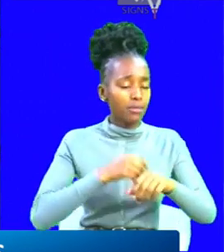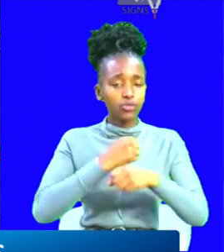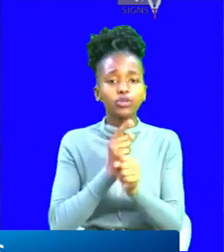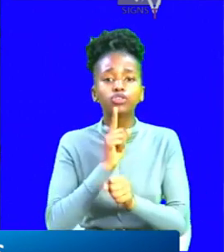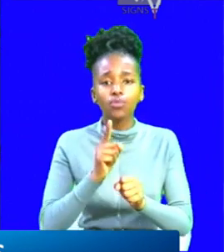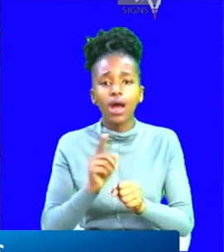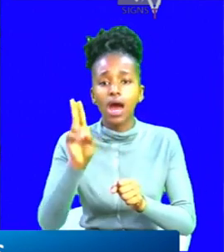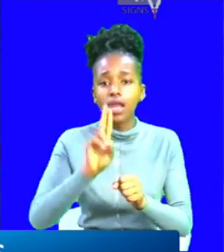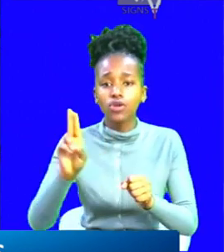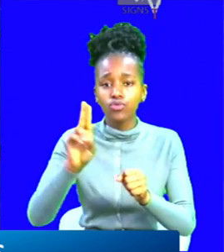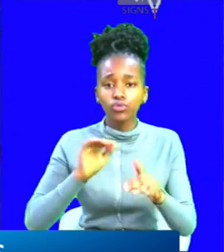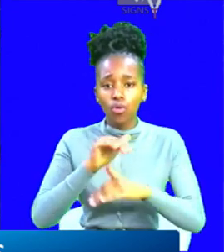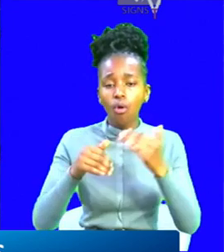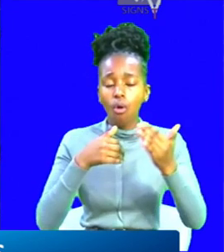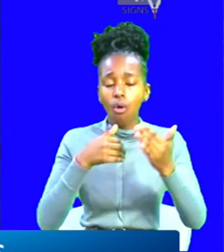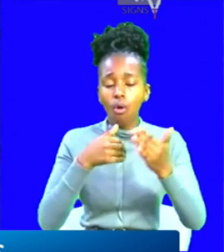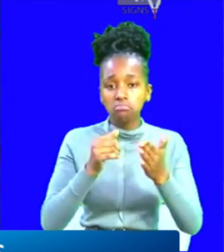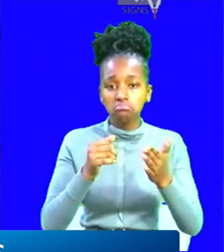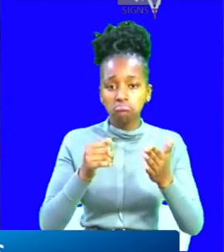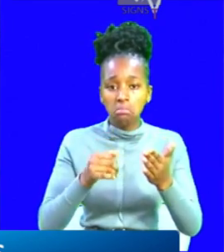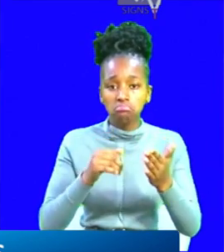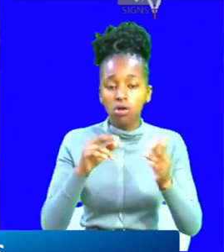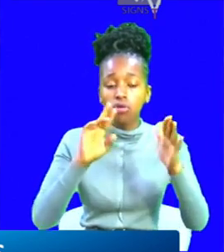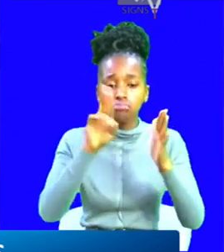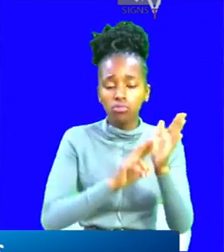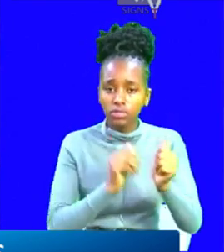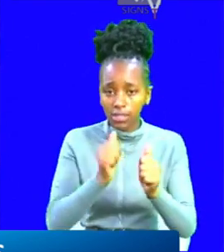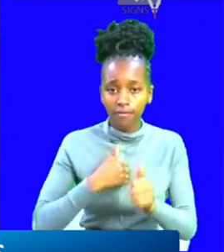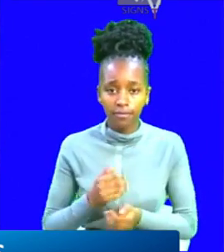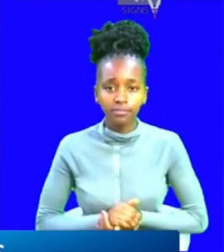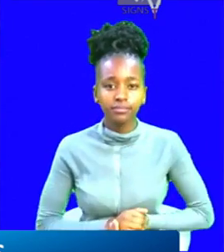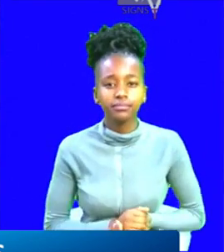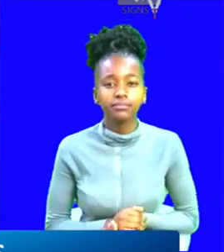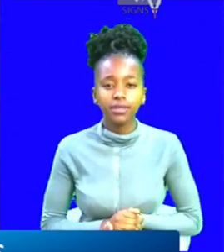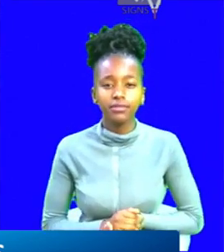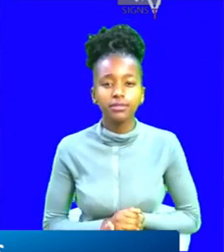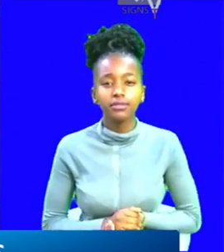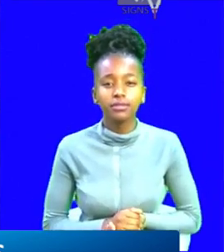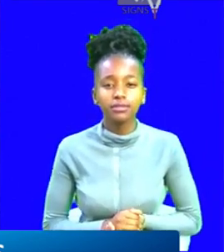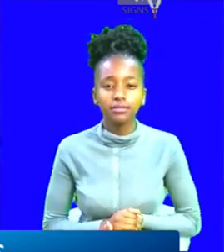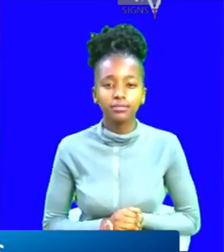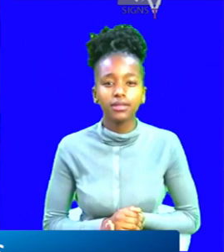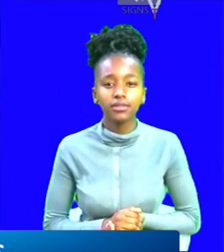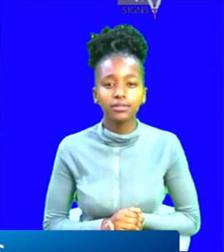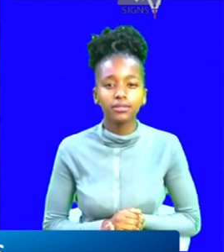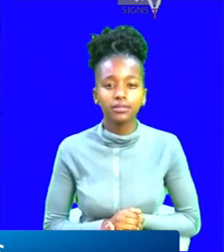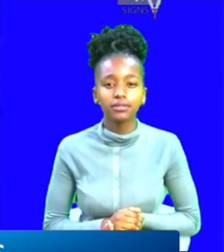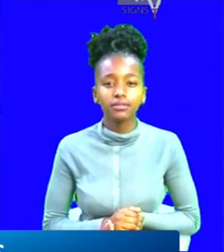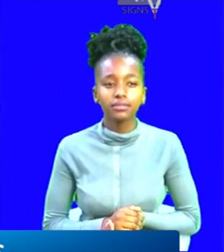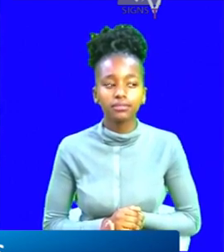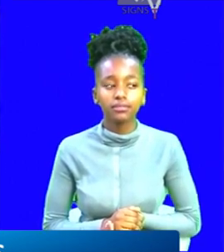Kenya Kwanza manifesto. Tafadhali wapatie rais nafasi ya fanya kazi yake. Yeye